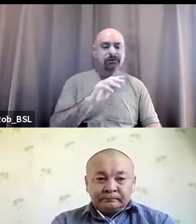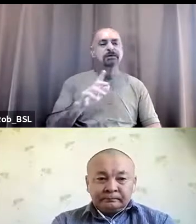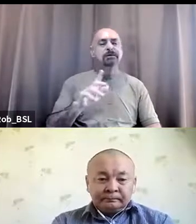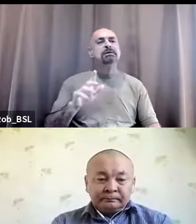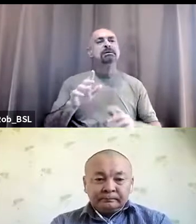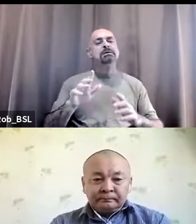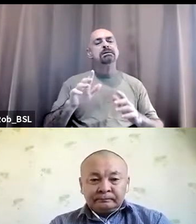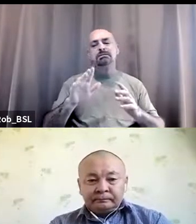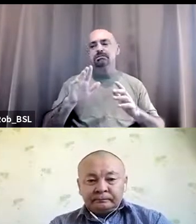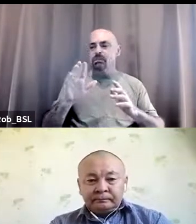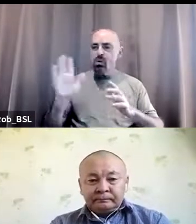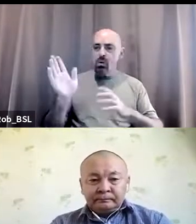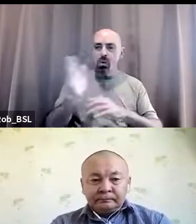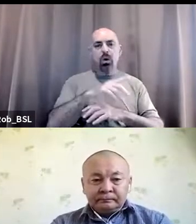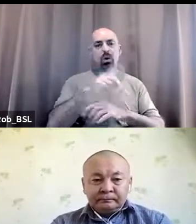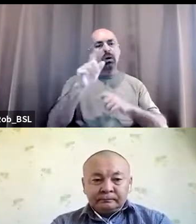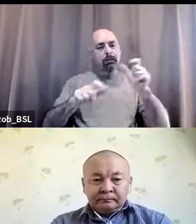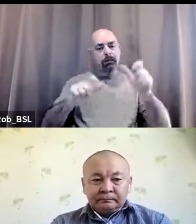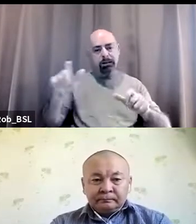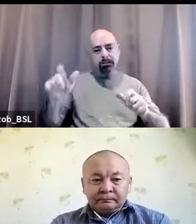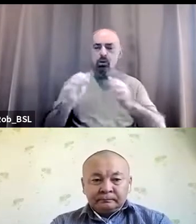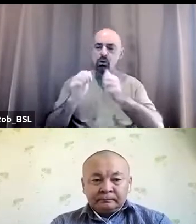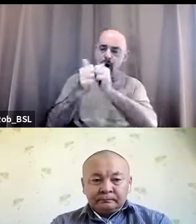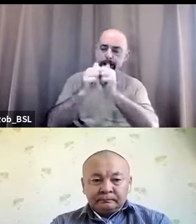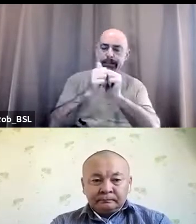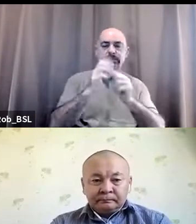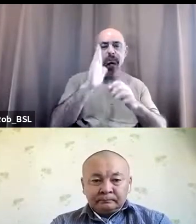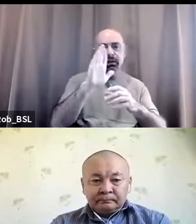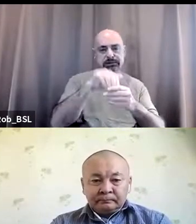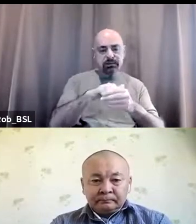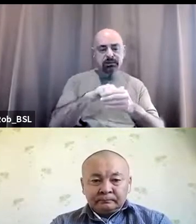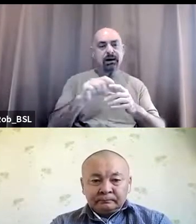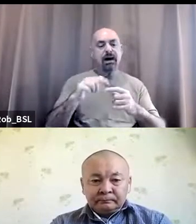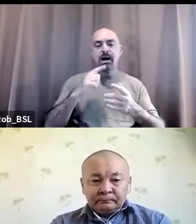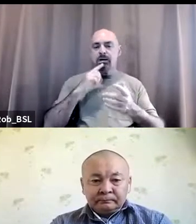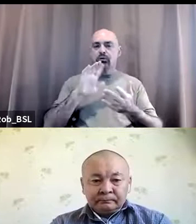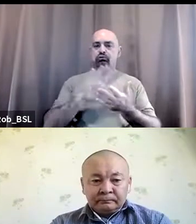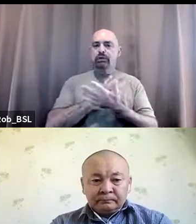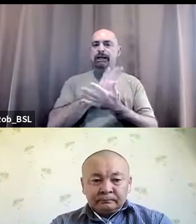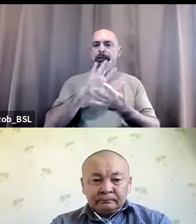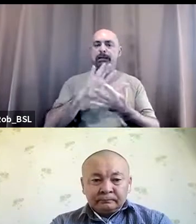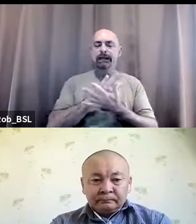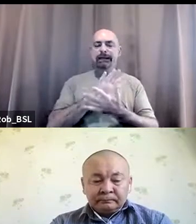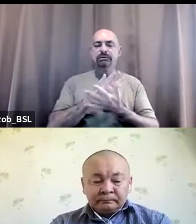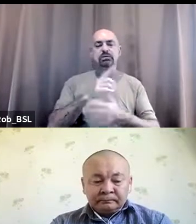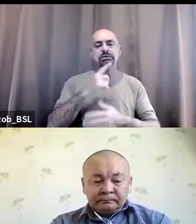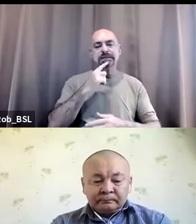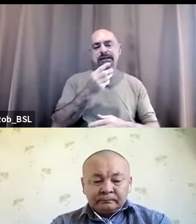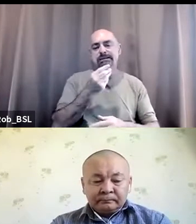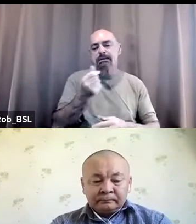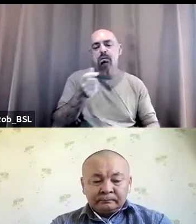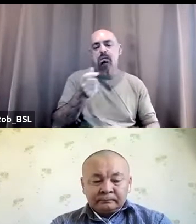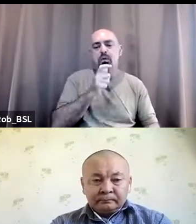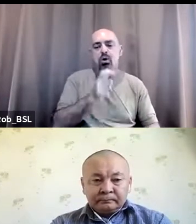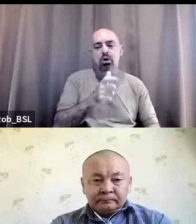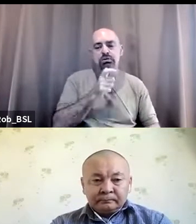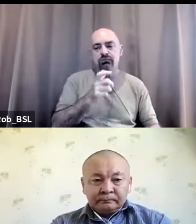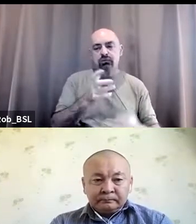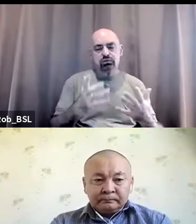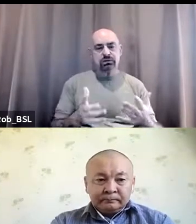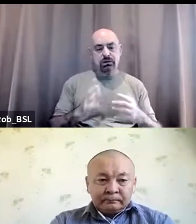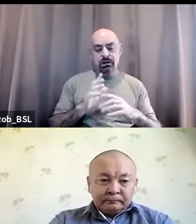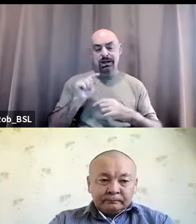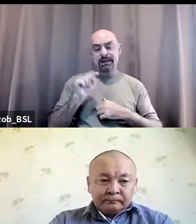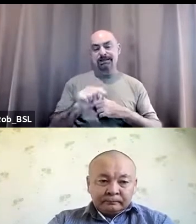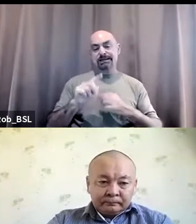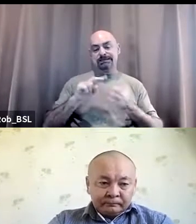Minister Aronzaya, colleagues and participants, I'm really pleased to be able to say a few words today at this event organised